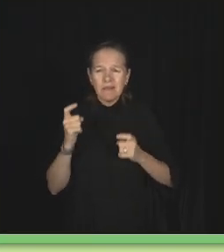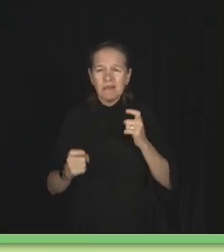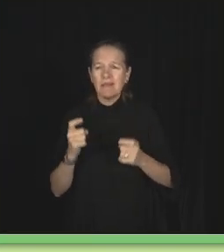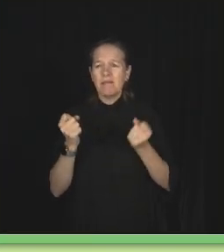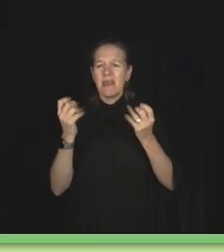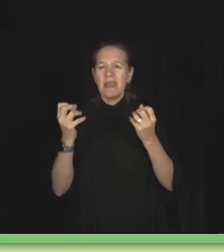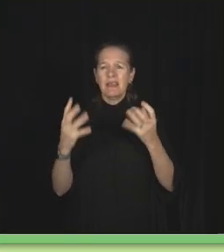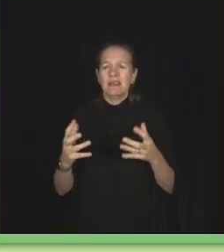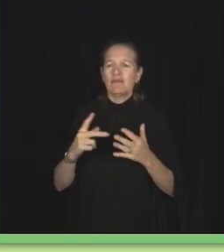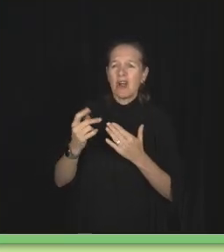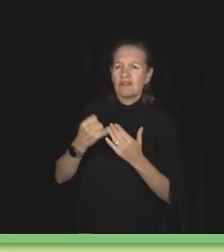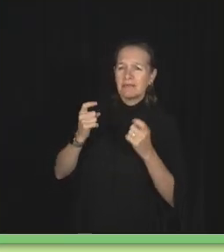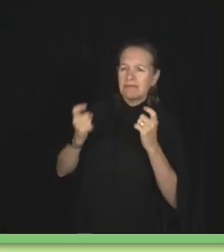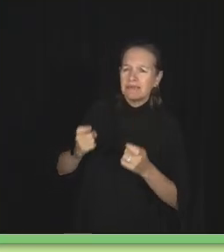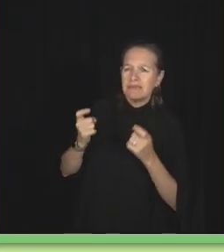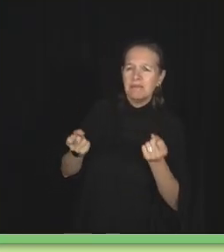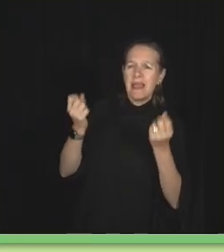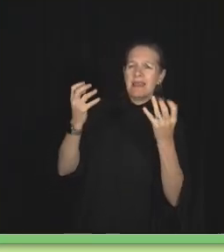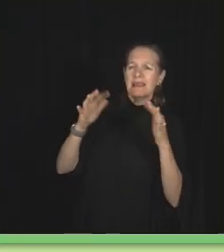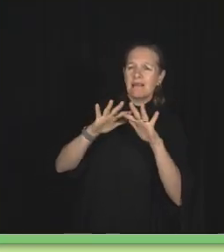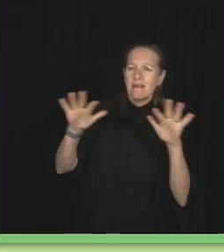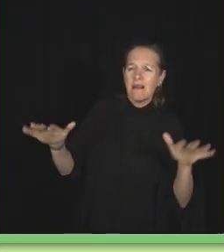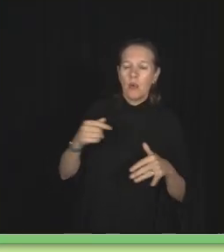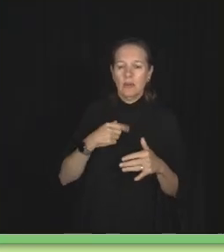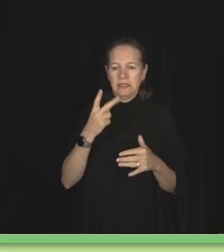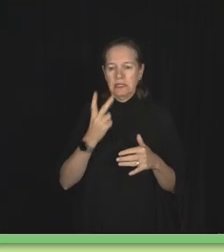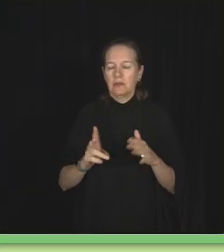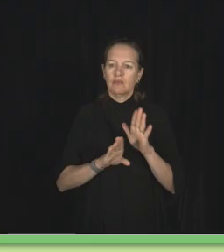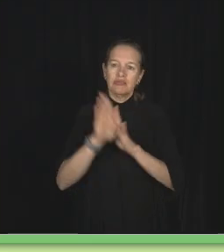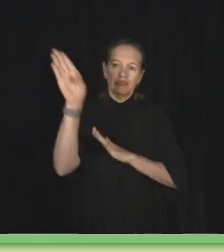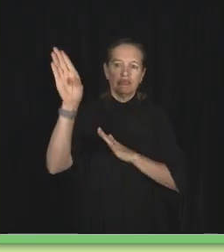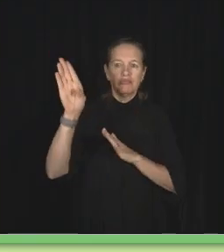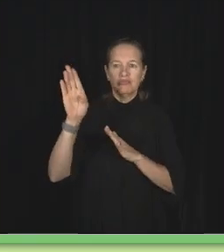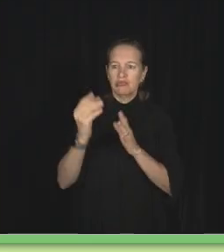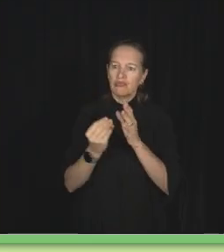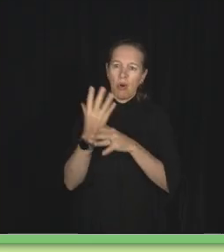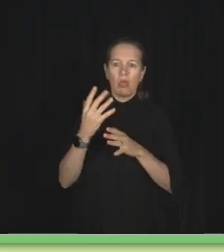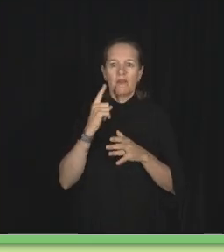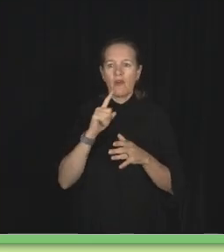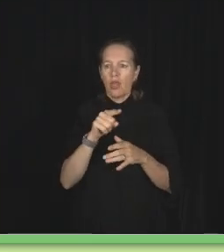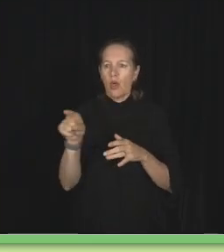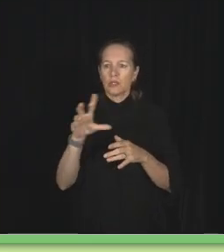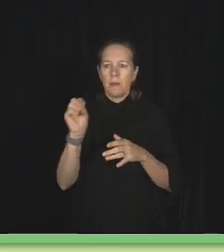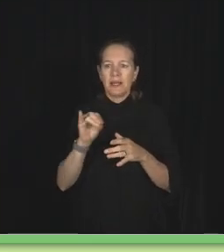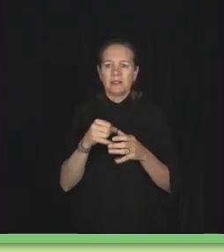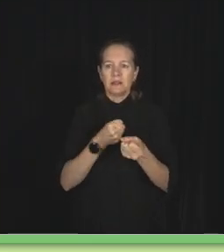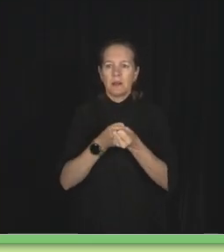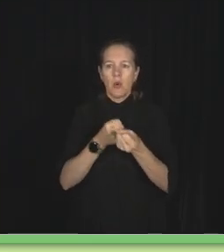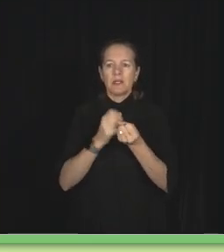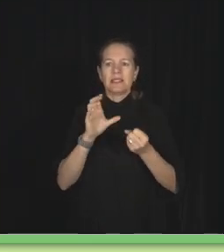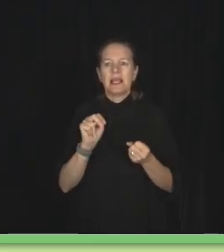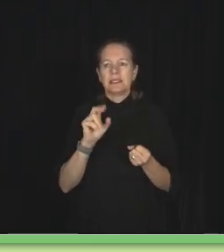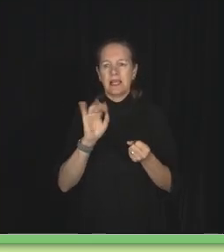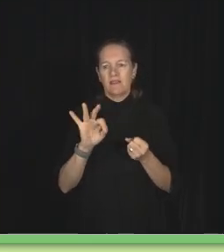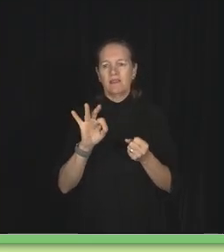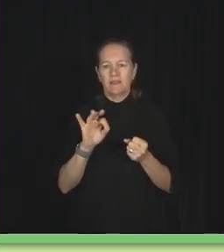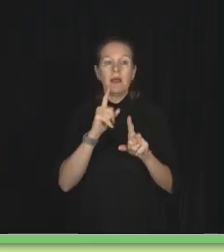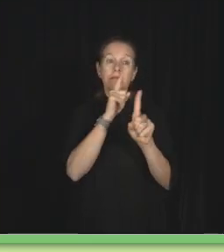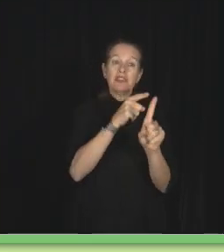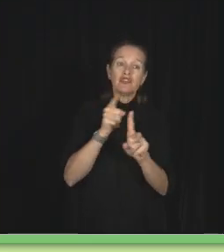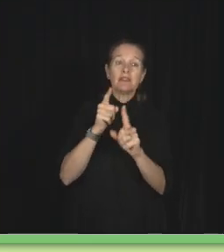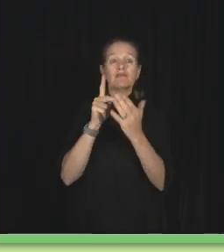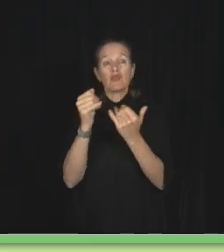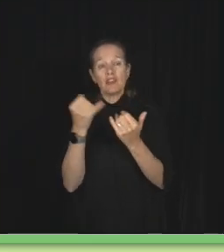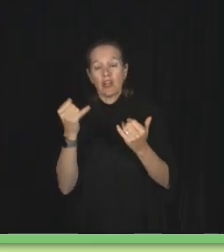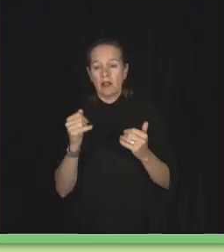we've seen crazy growth on the number of companies who are supporting the CNCF mission and our projects.